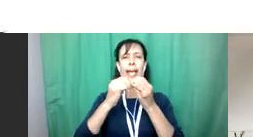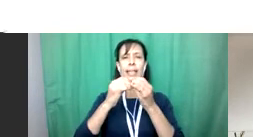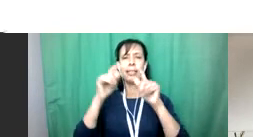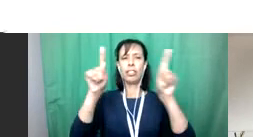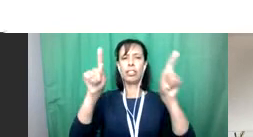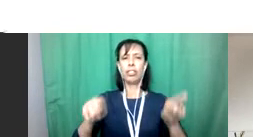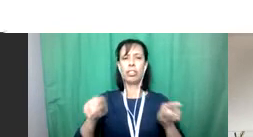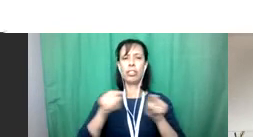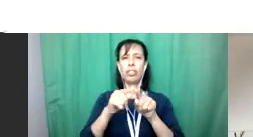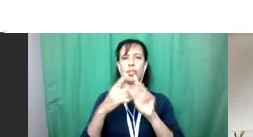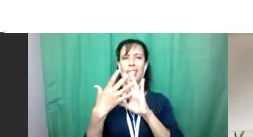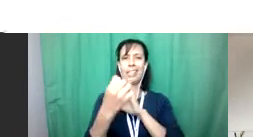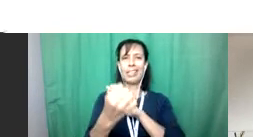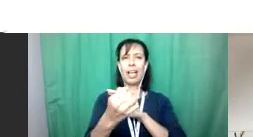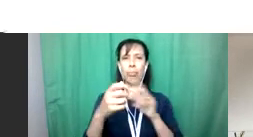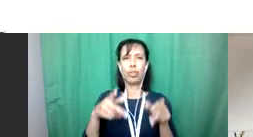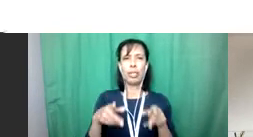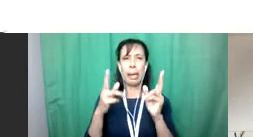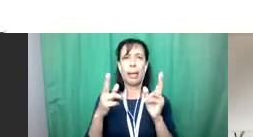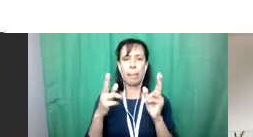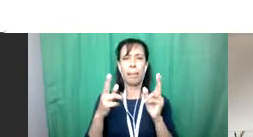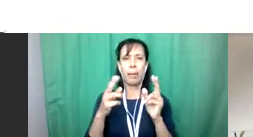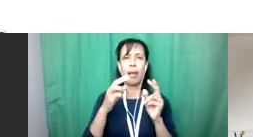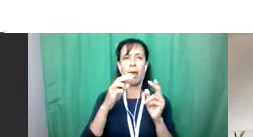me when I go through that process, and I'll share that with you.